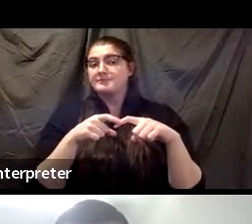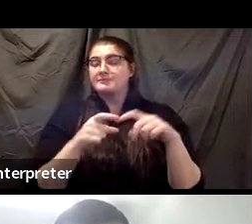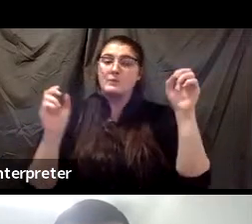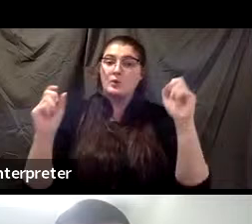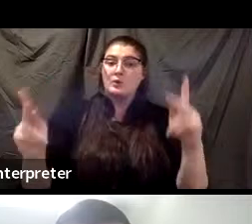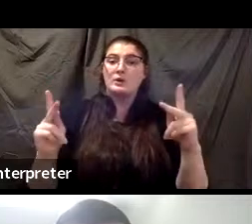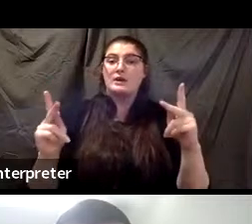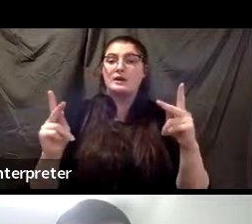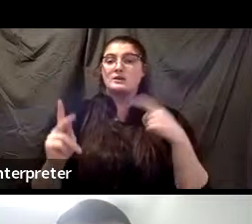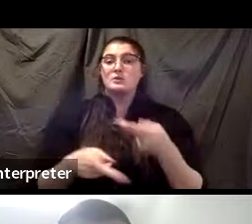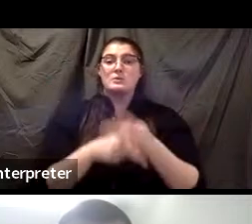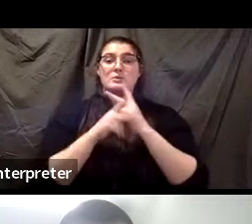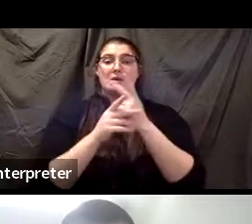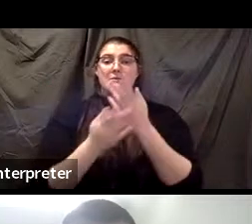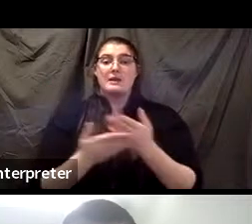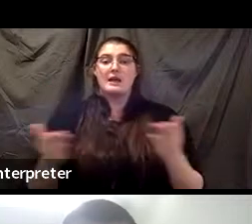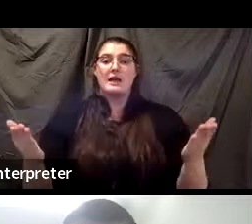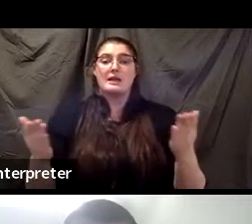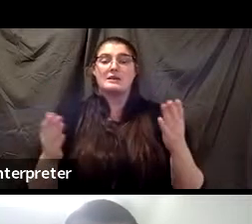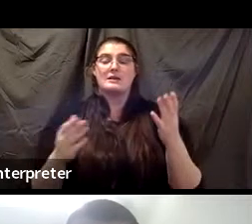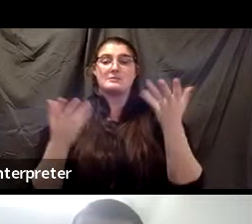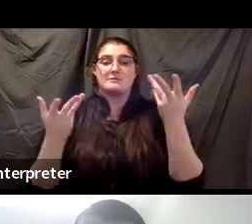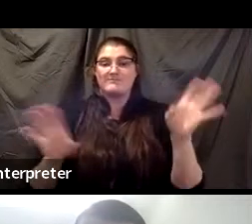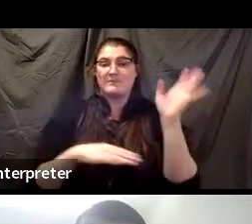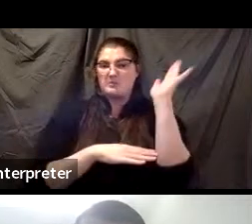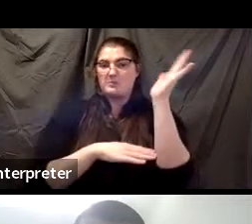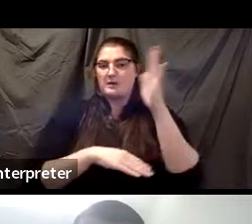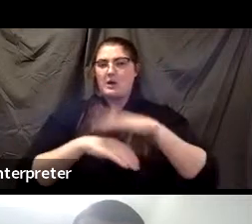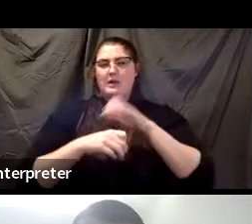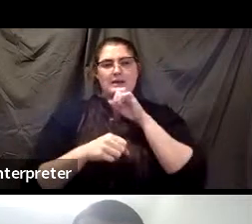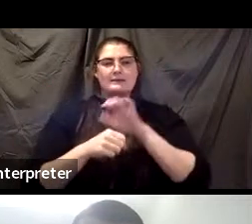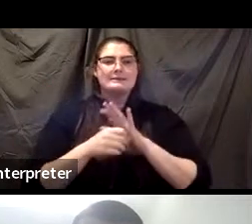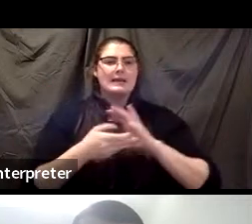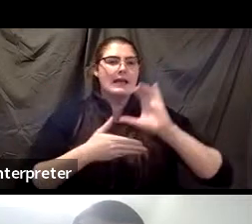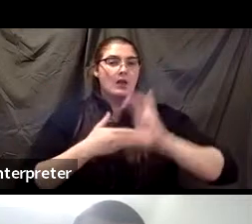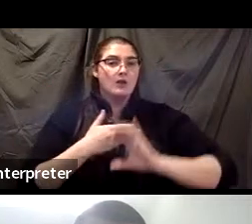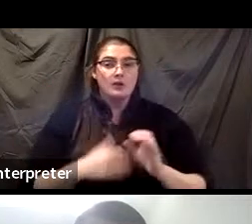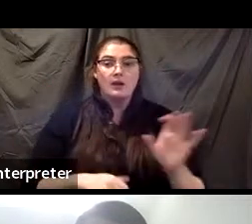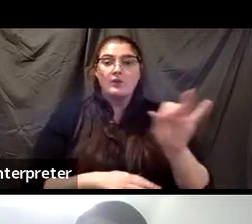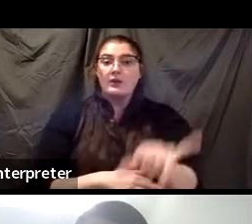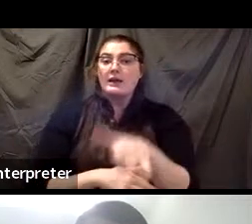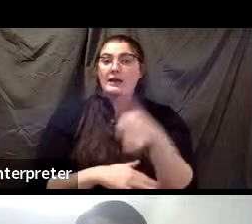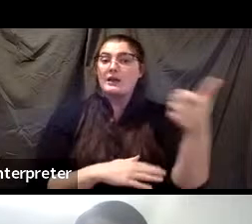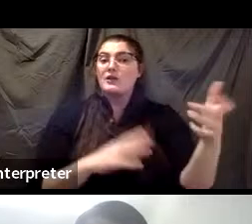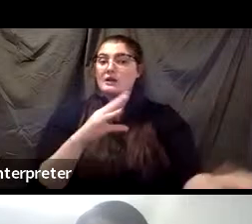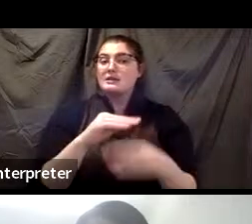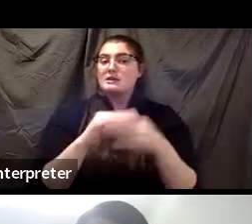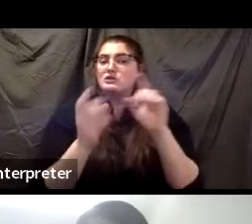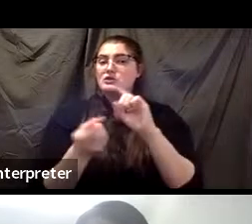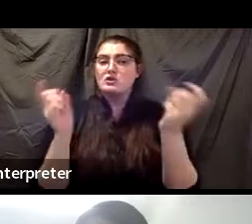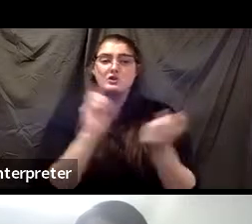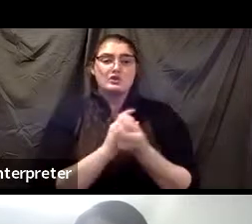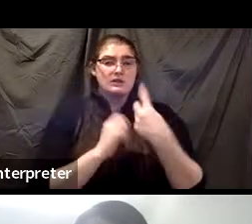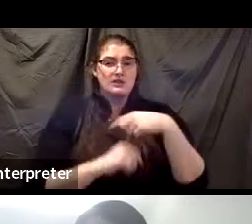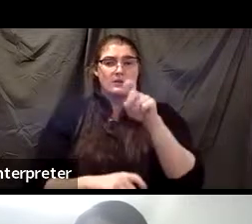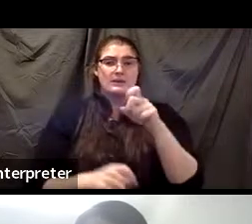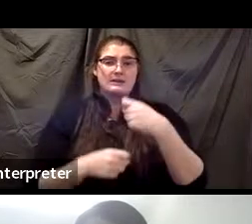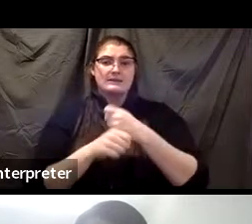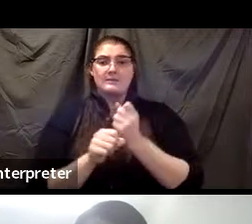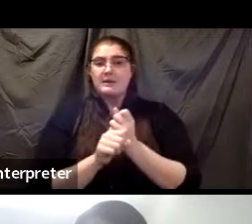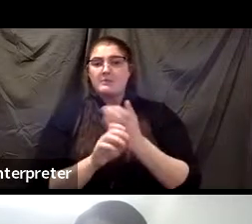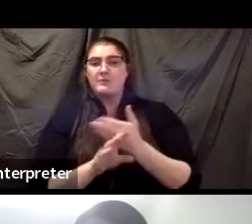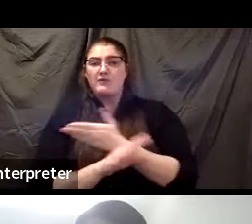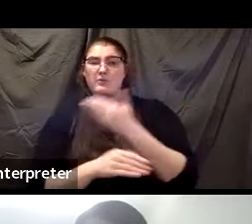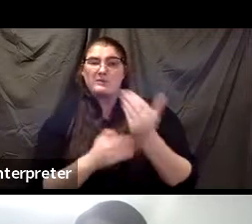Okay, we'll keep the item as presented on the consent calendar. Are there any other additions or changes that we need to make to tonight's agenda before moving